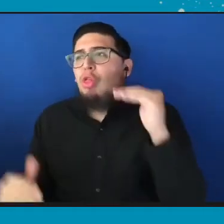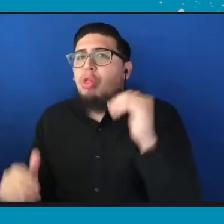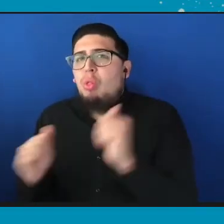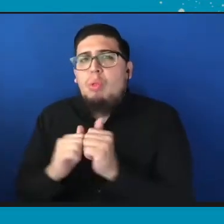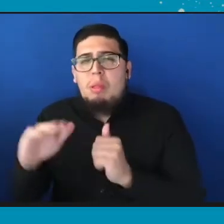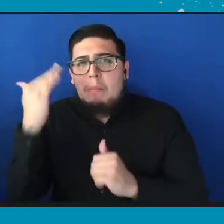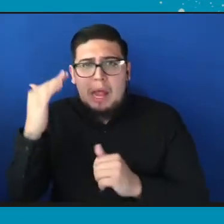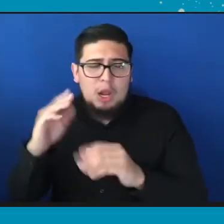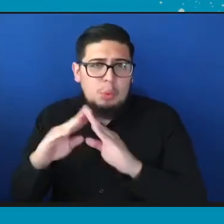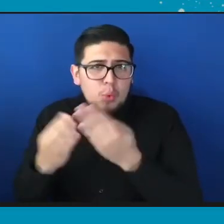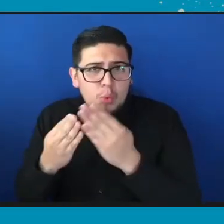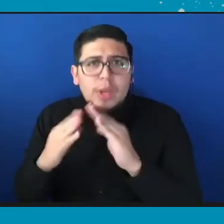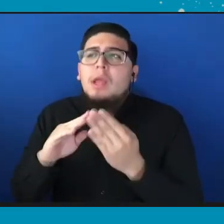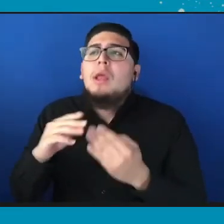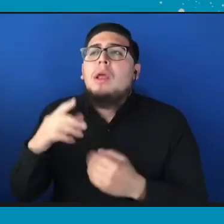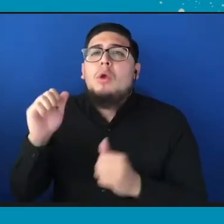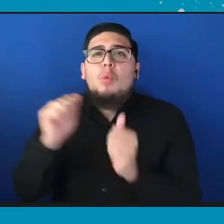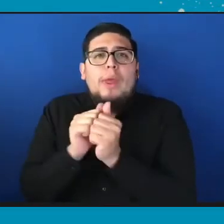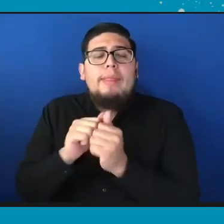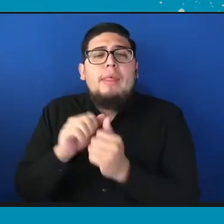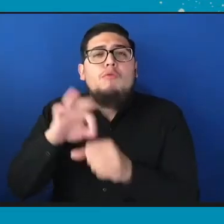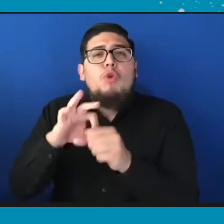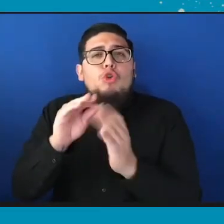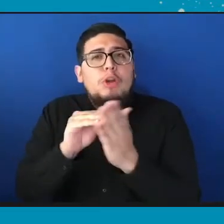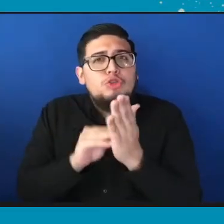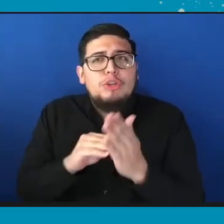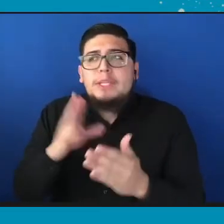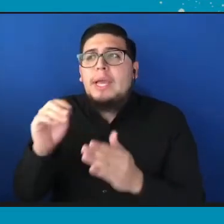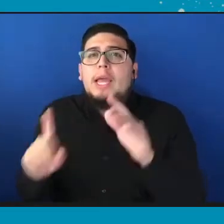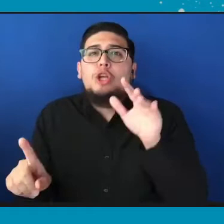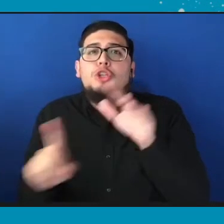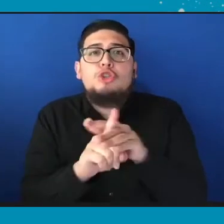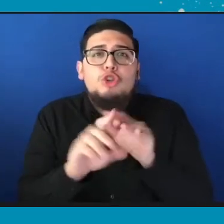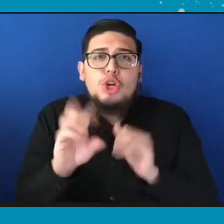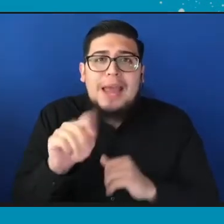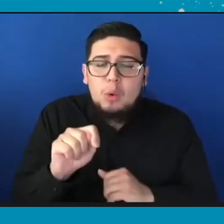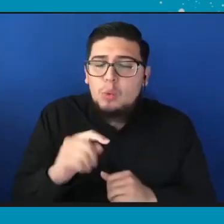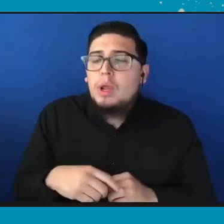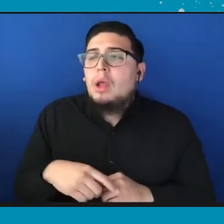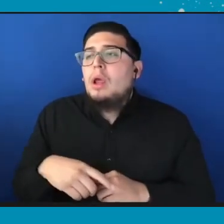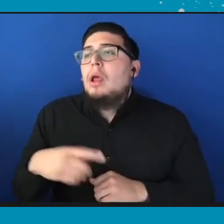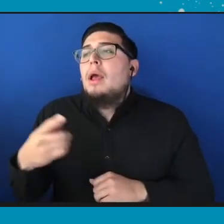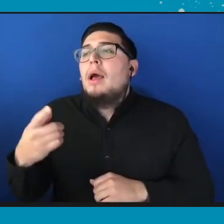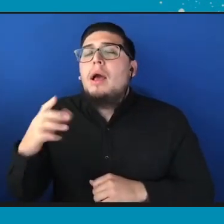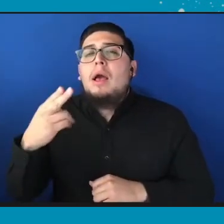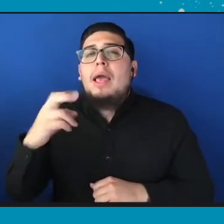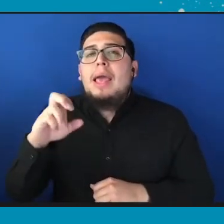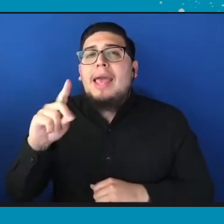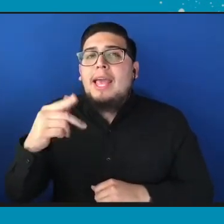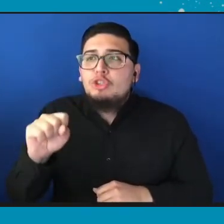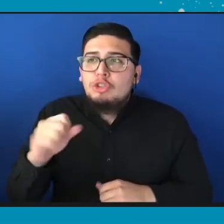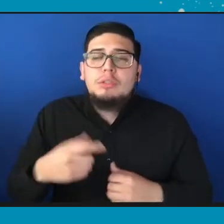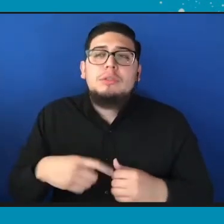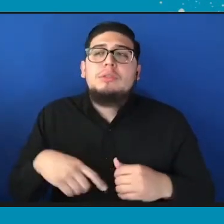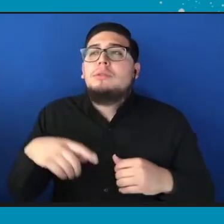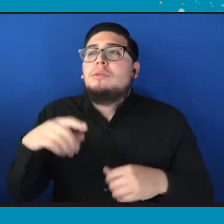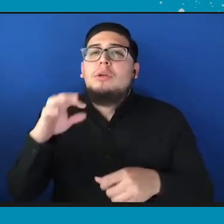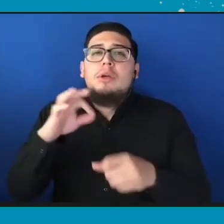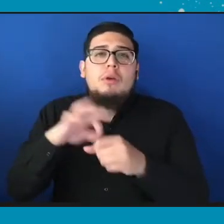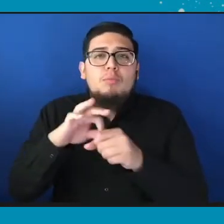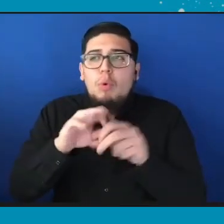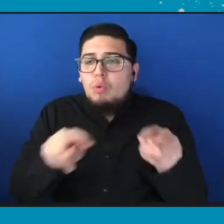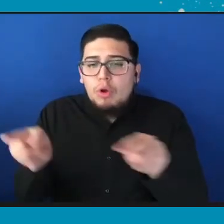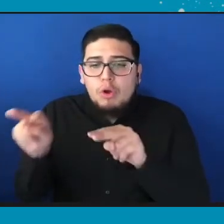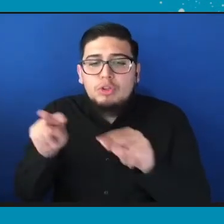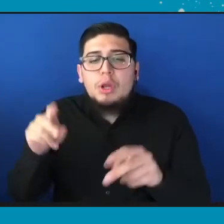in voter registration and turnout, purges, poll closures, early and absentee limits, and